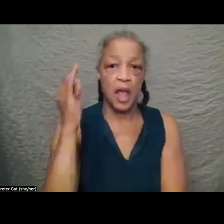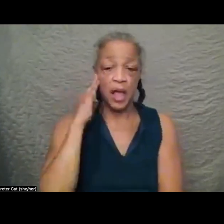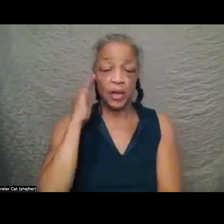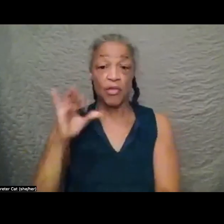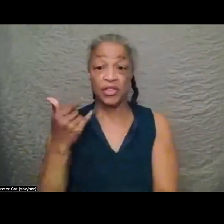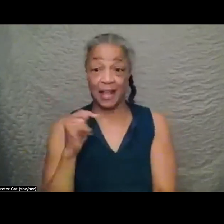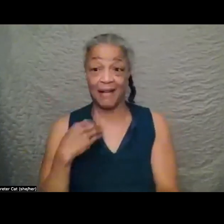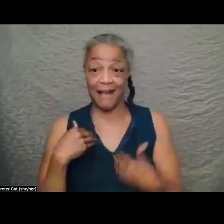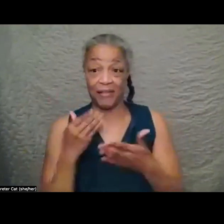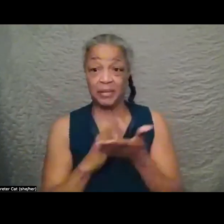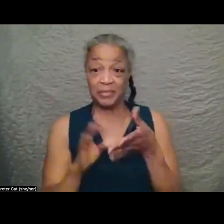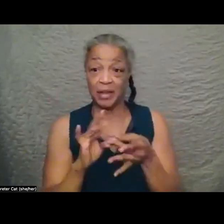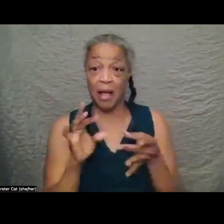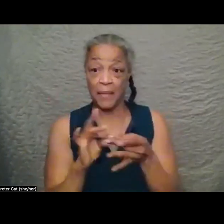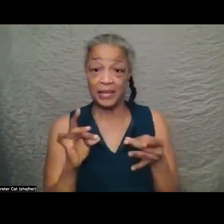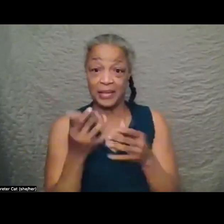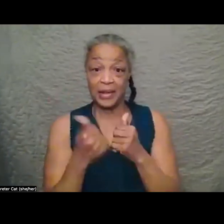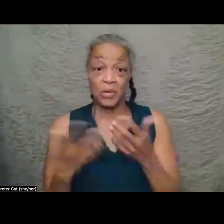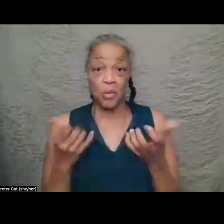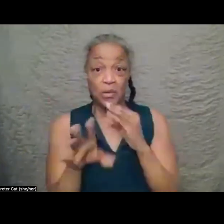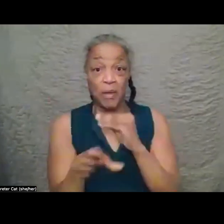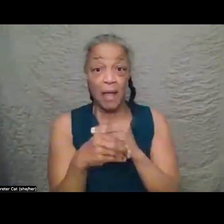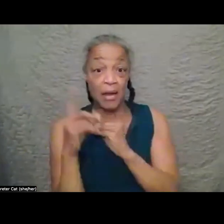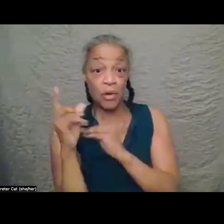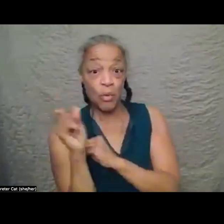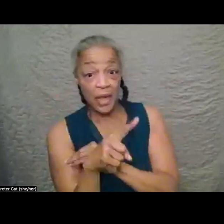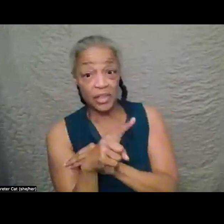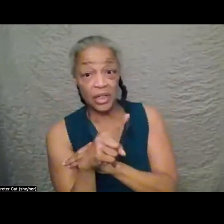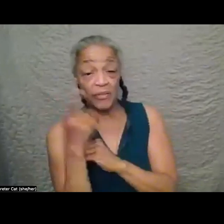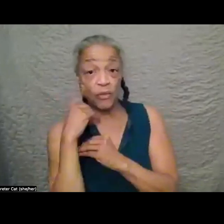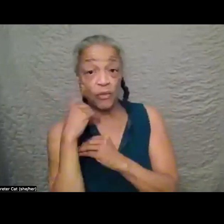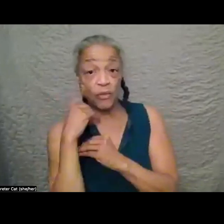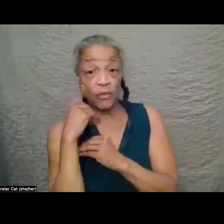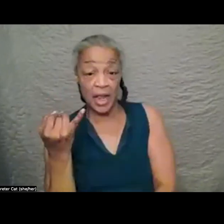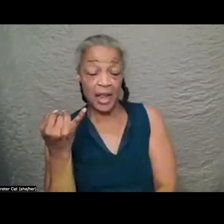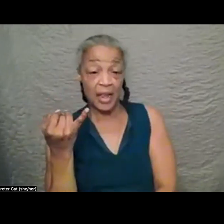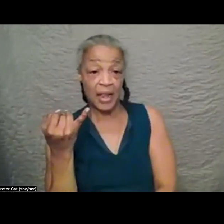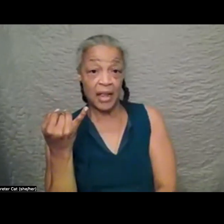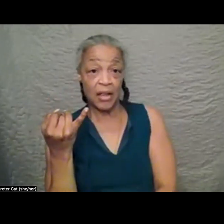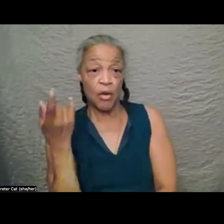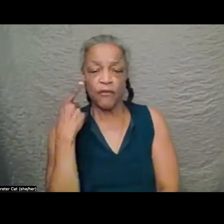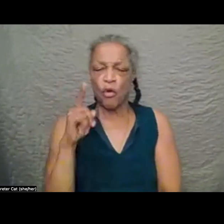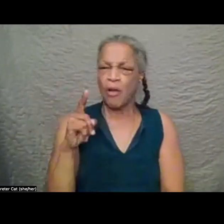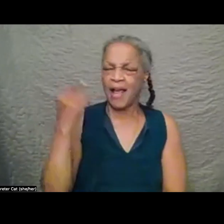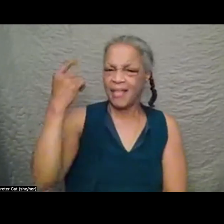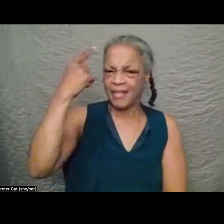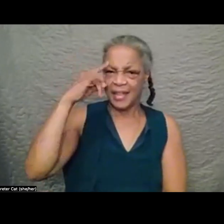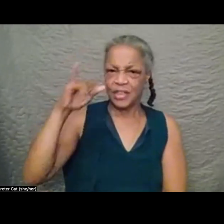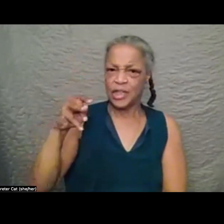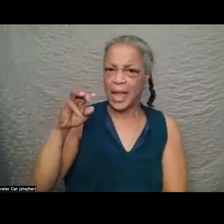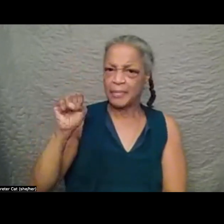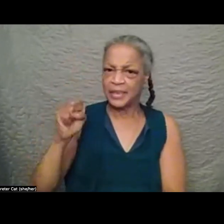yeah, is there anyone that would like to add a question, either for DJ or also... I believe like James is still on.